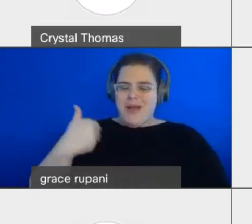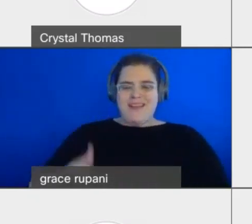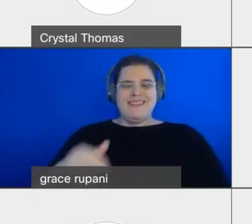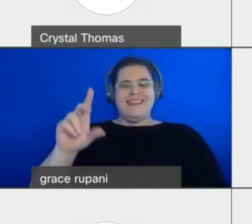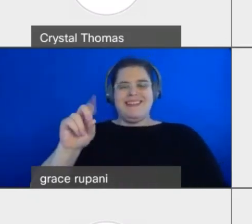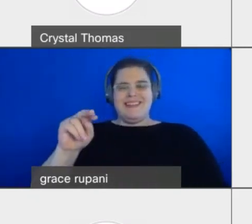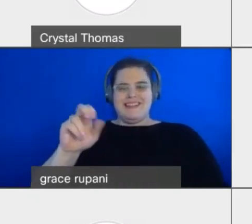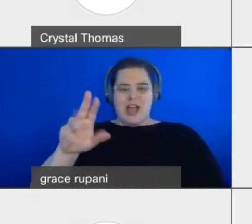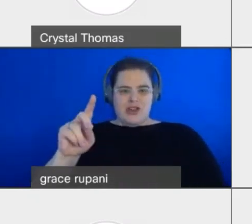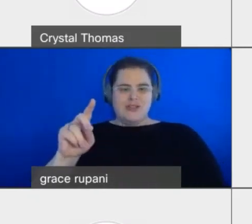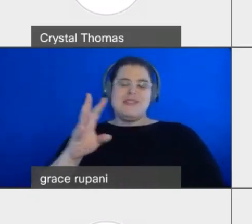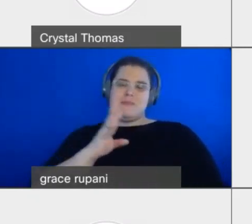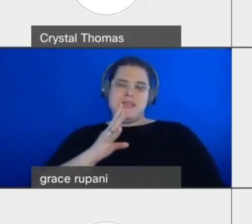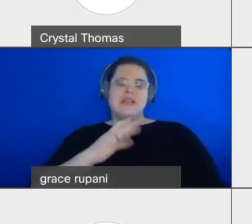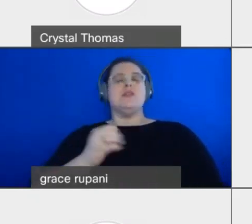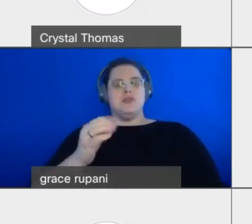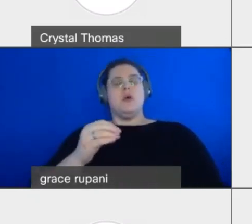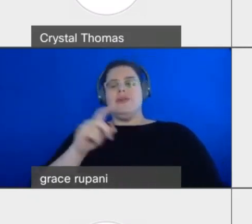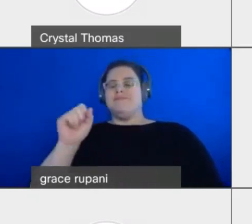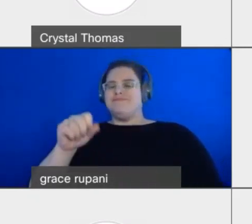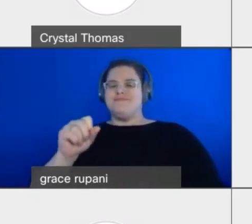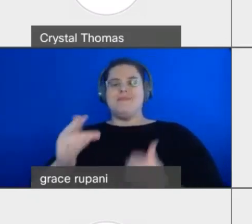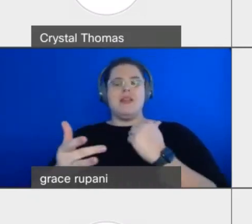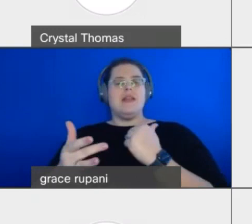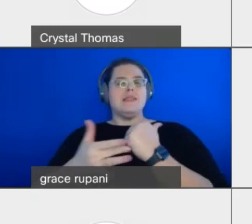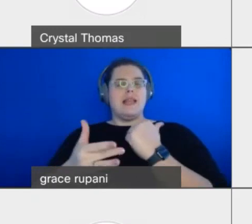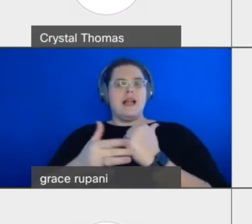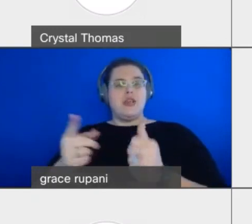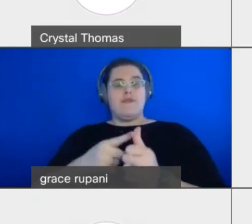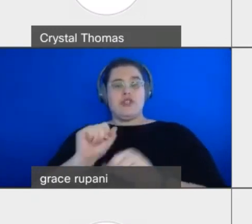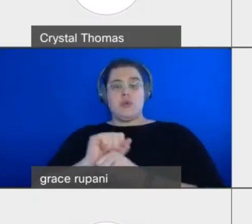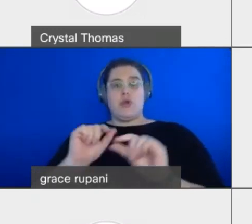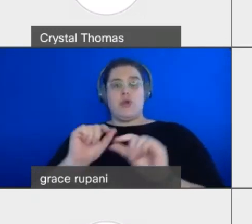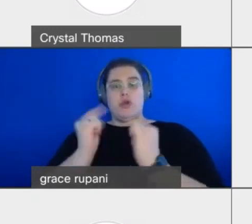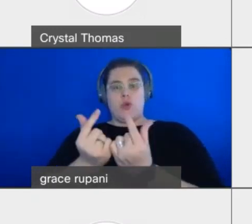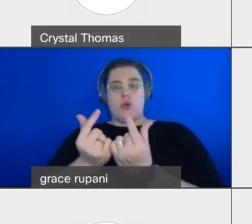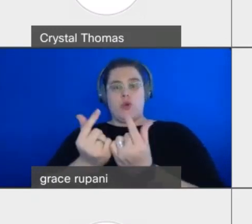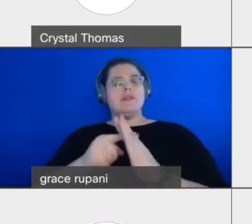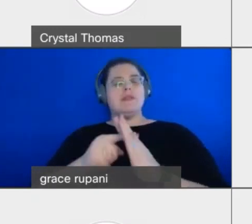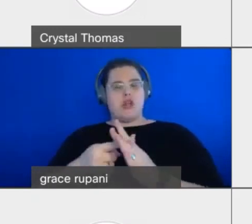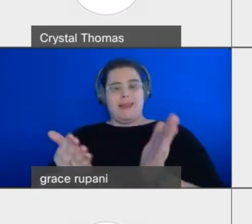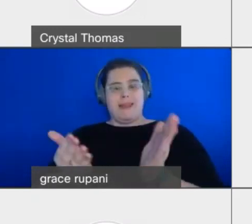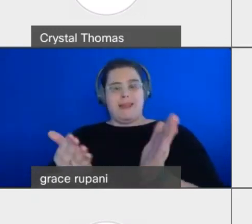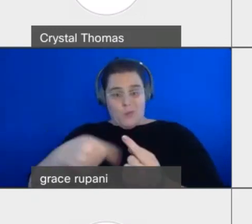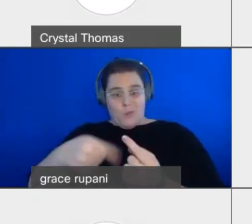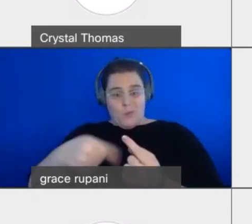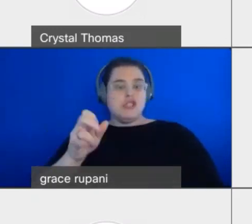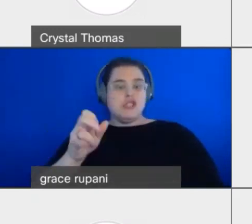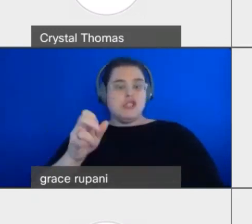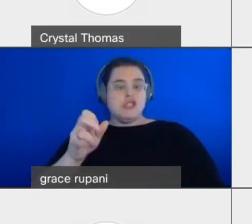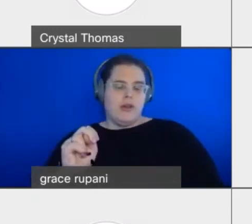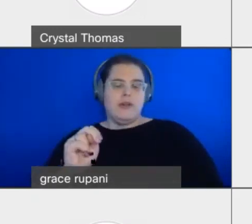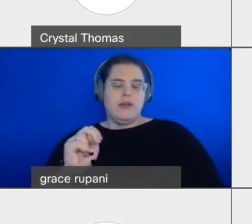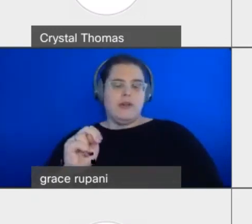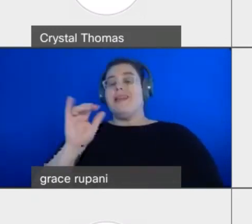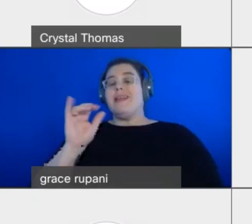Yes, in fact, the Technology First work group reconvened in January. And the core purpose of the work group really